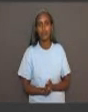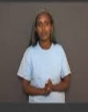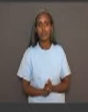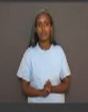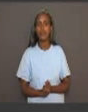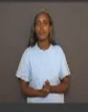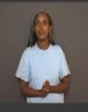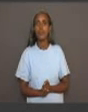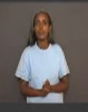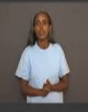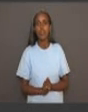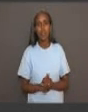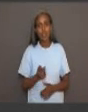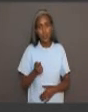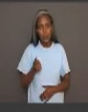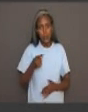or 2.